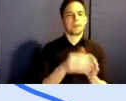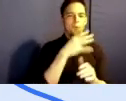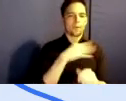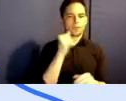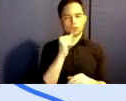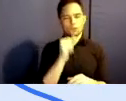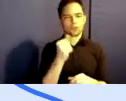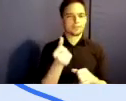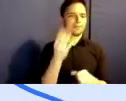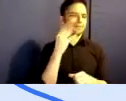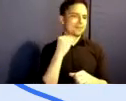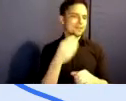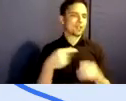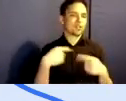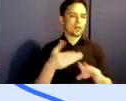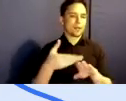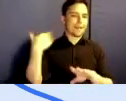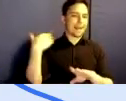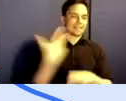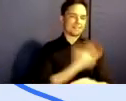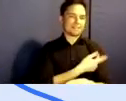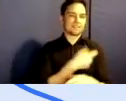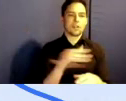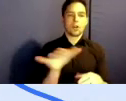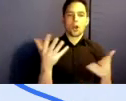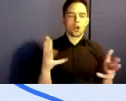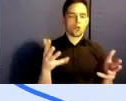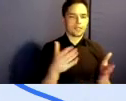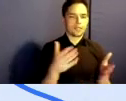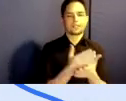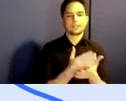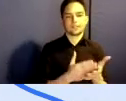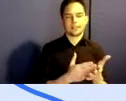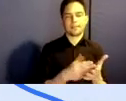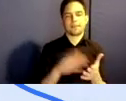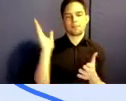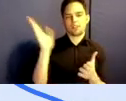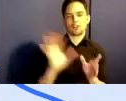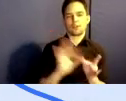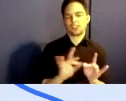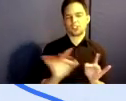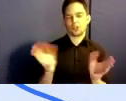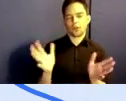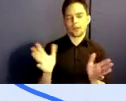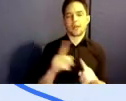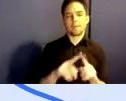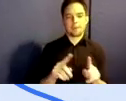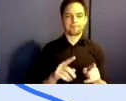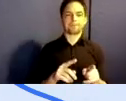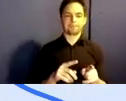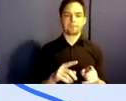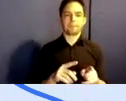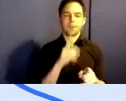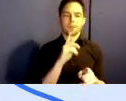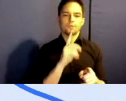past vaccinations. Already some of the other presentators mentioned, but husband approval, it's